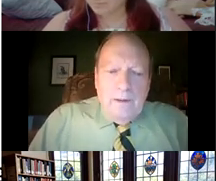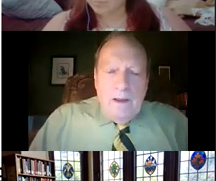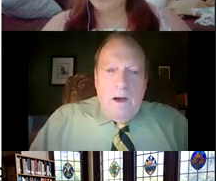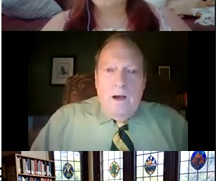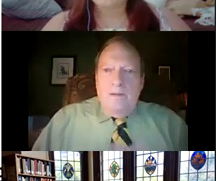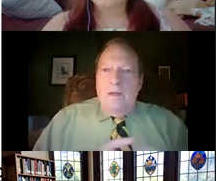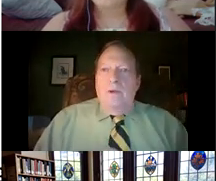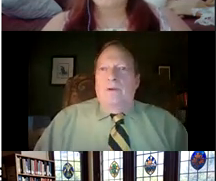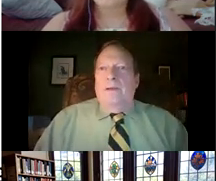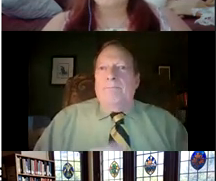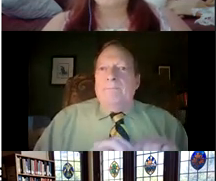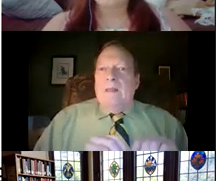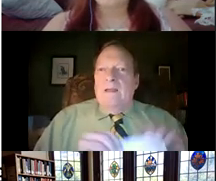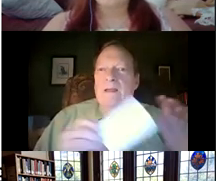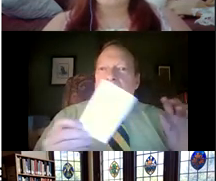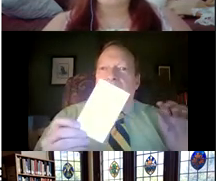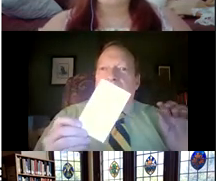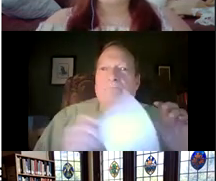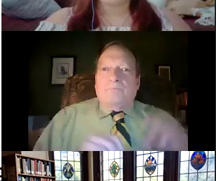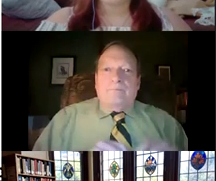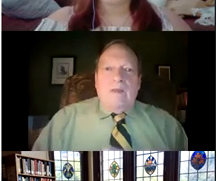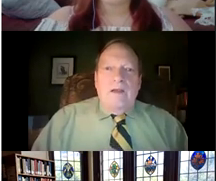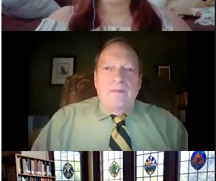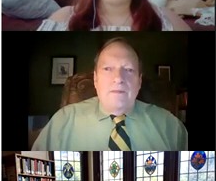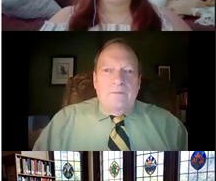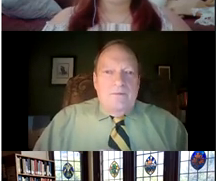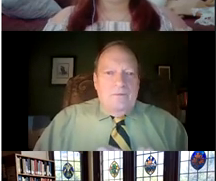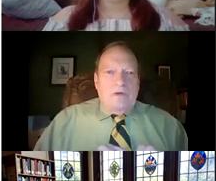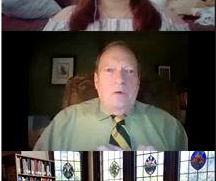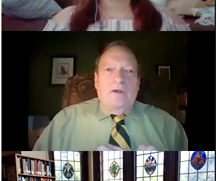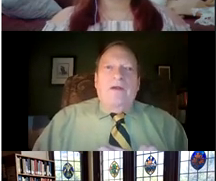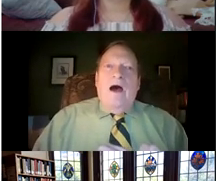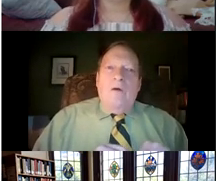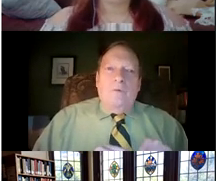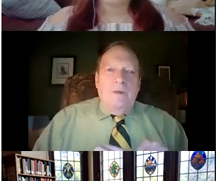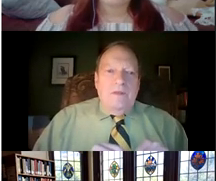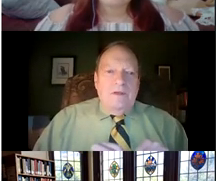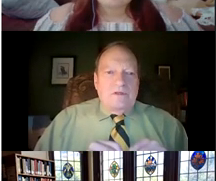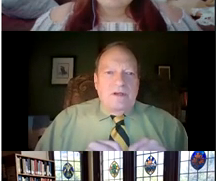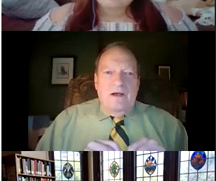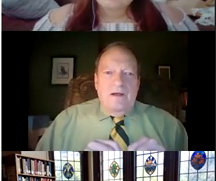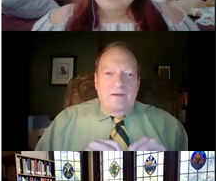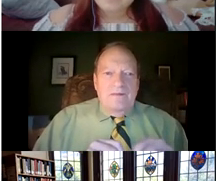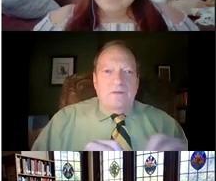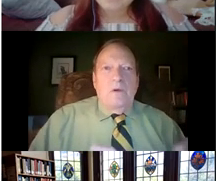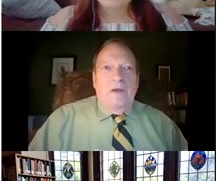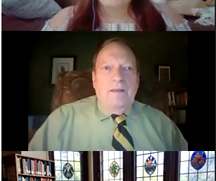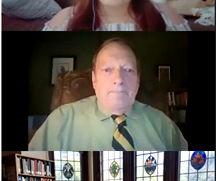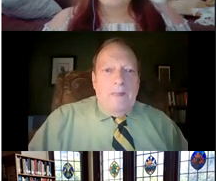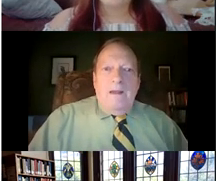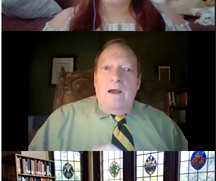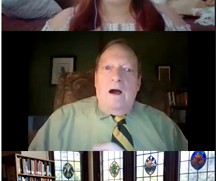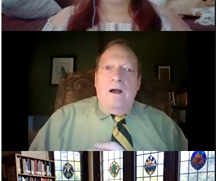building a building. And the result would be this